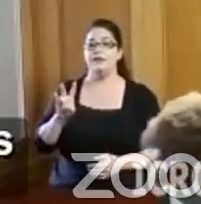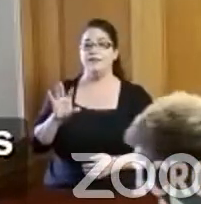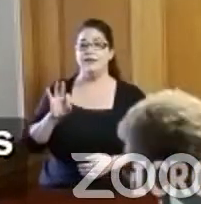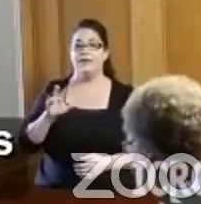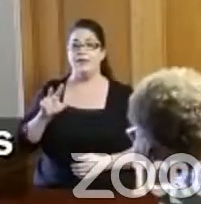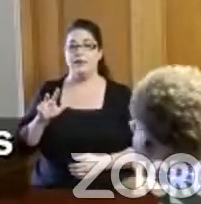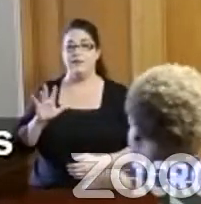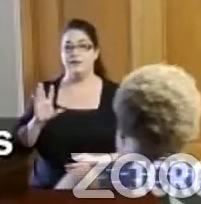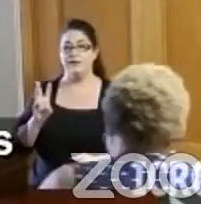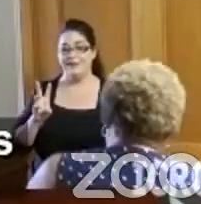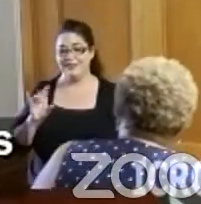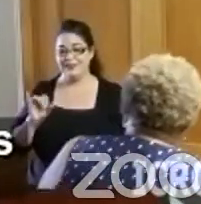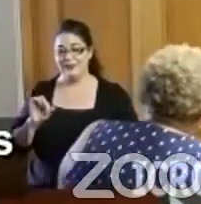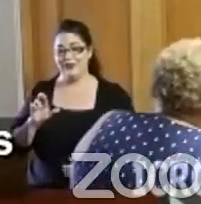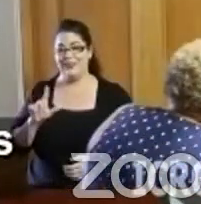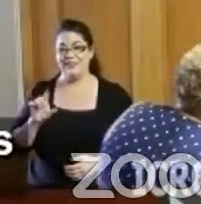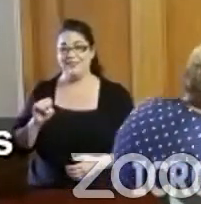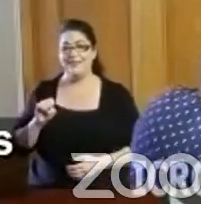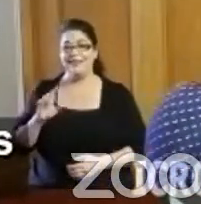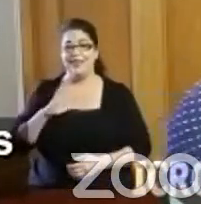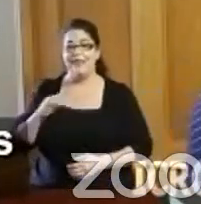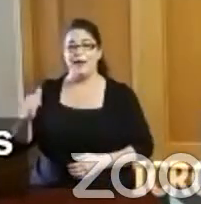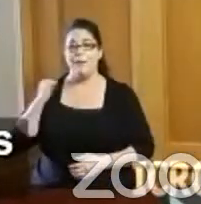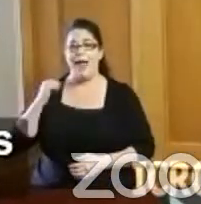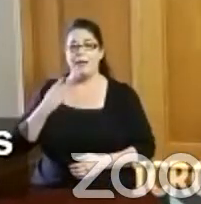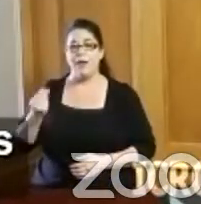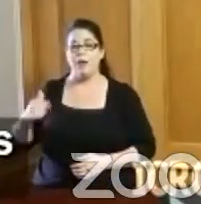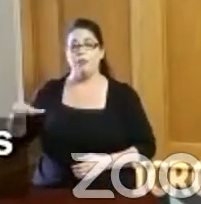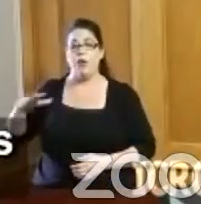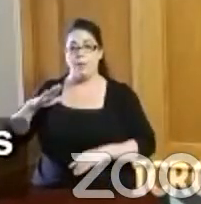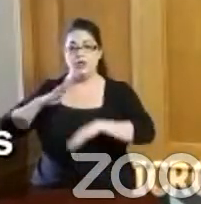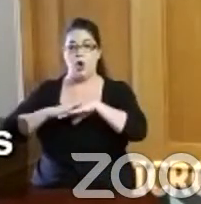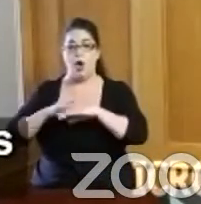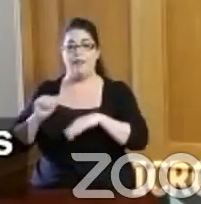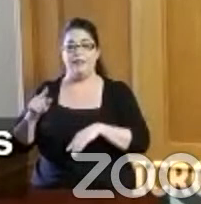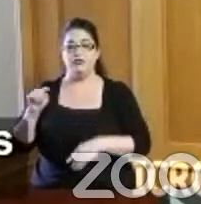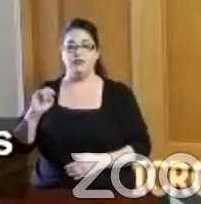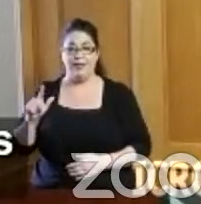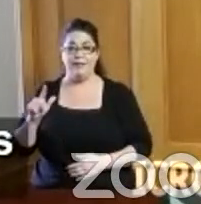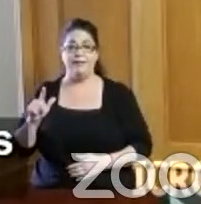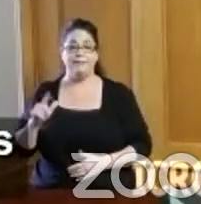Fieldview Circle. And the back of my property is on this trail.